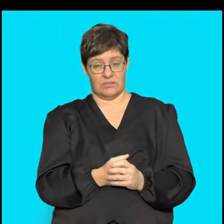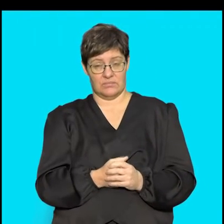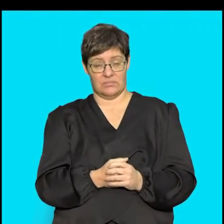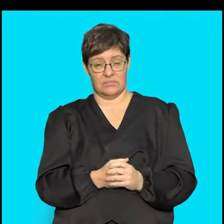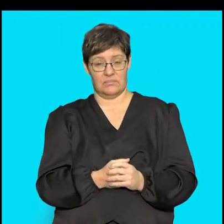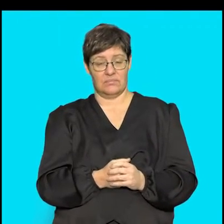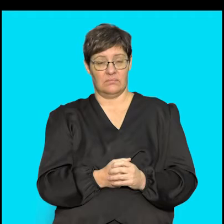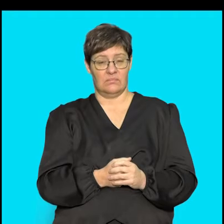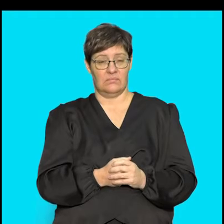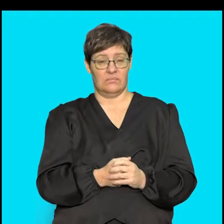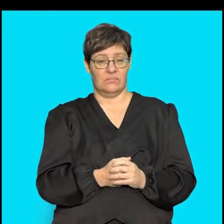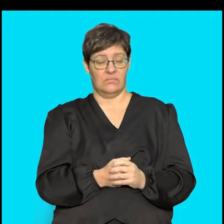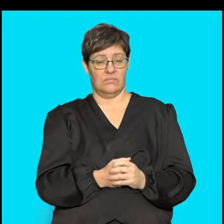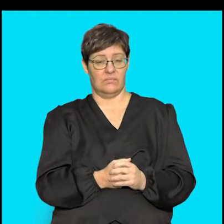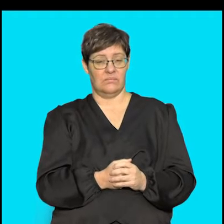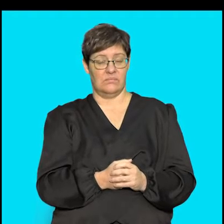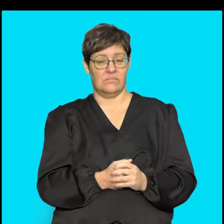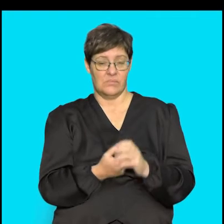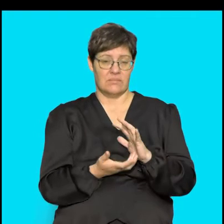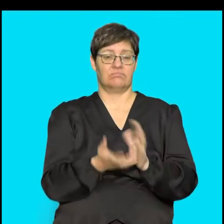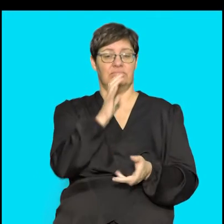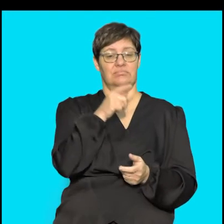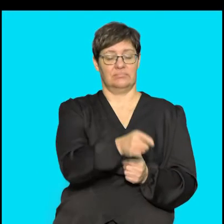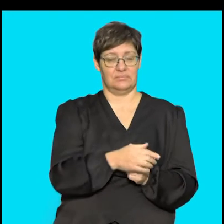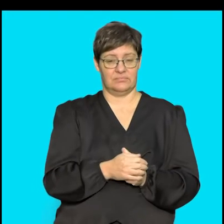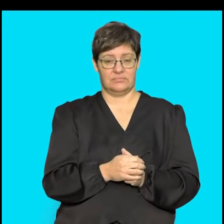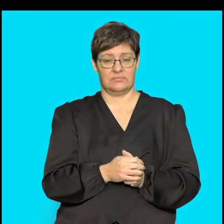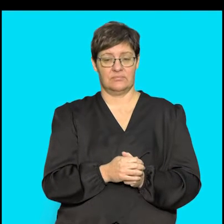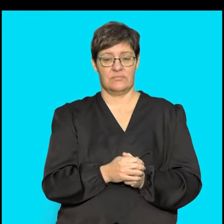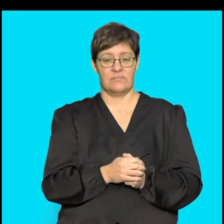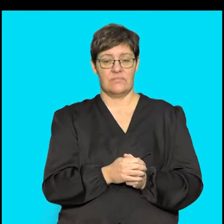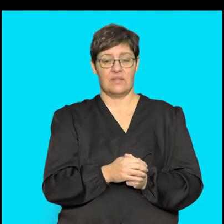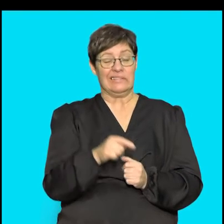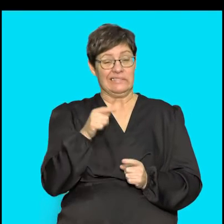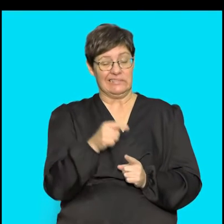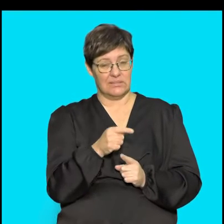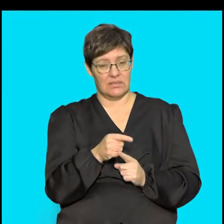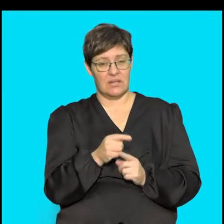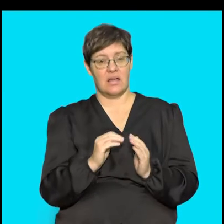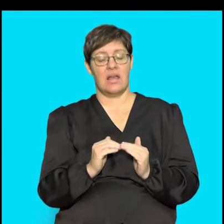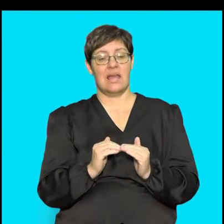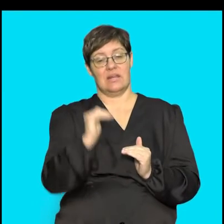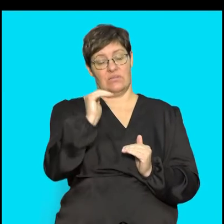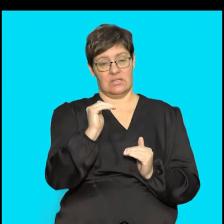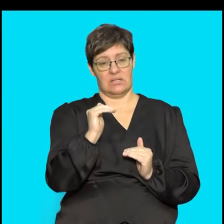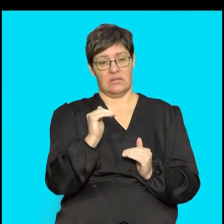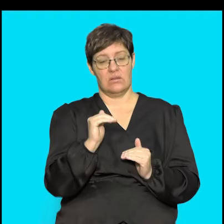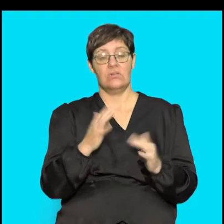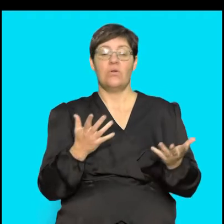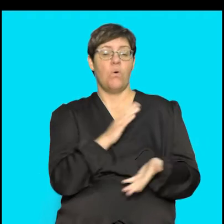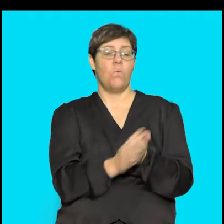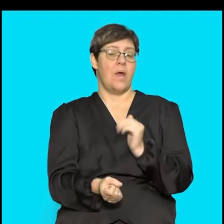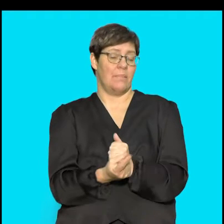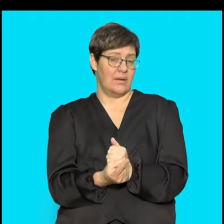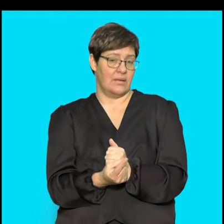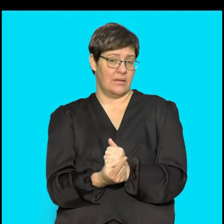An increase in hydrogen. So our hydrogen concentration increases. So